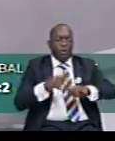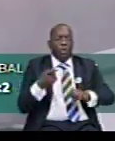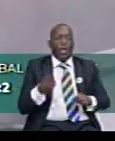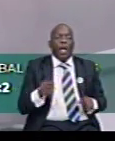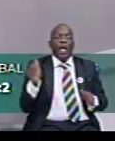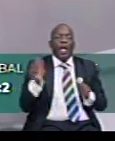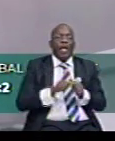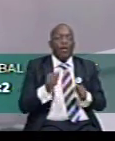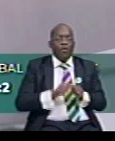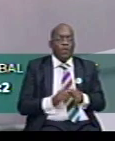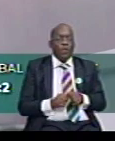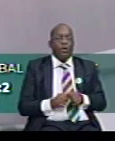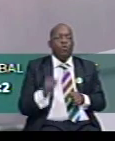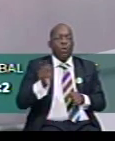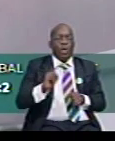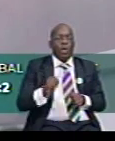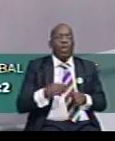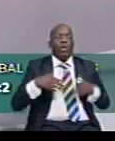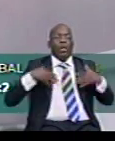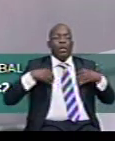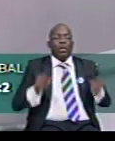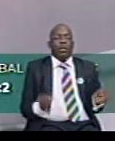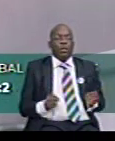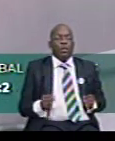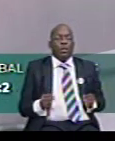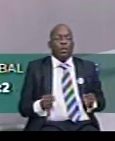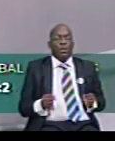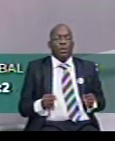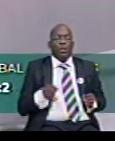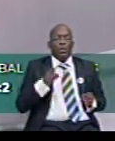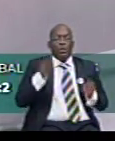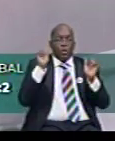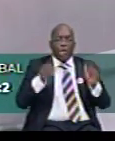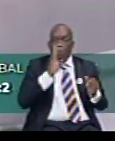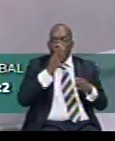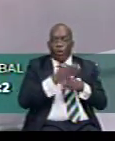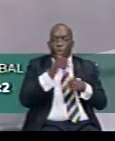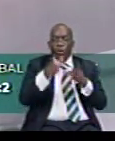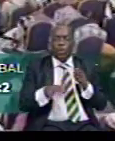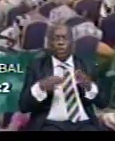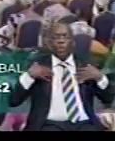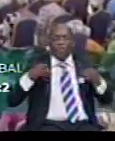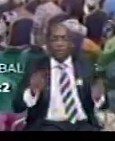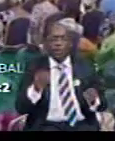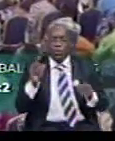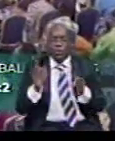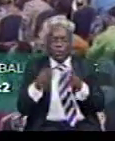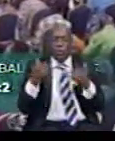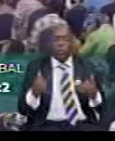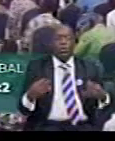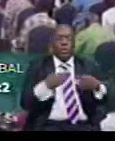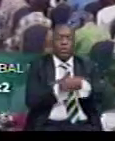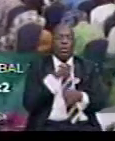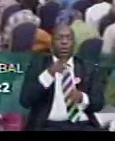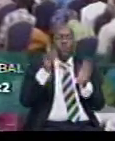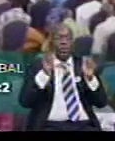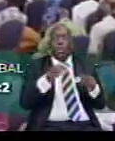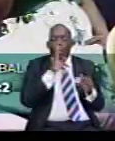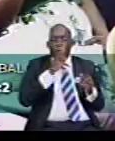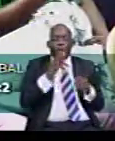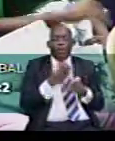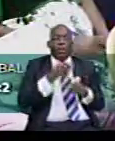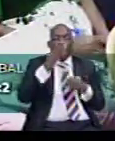every whit whole. And you can be perfectly whole today. You can be perfectly whole